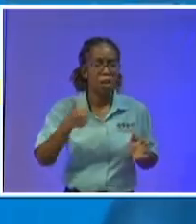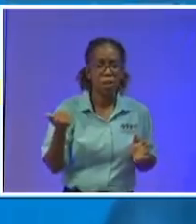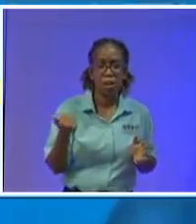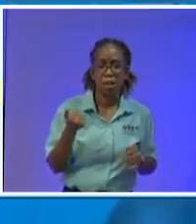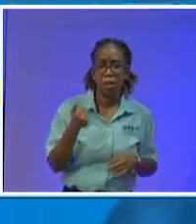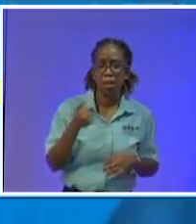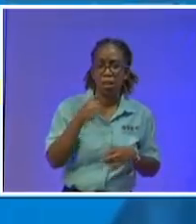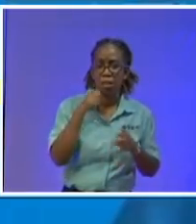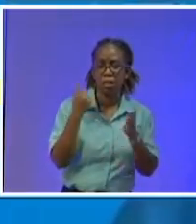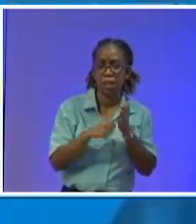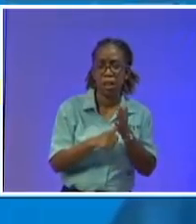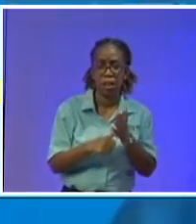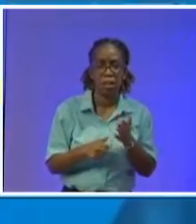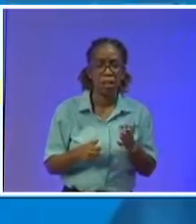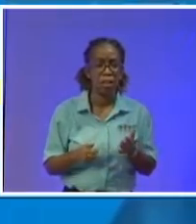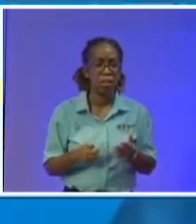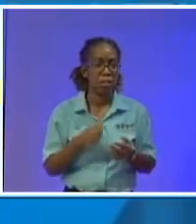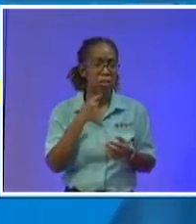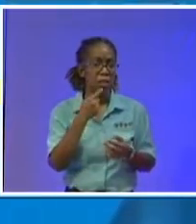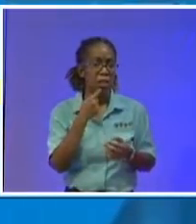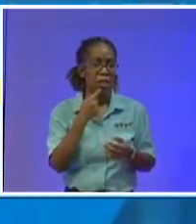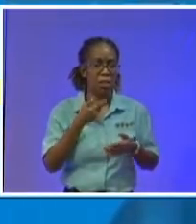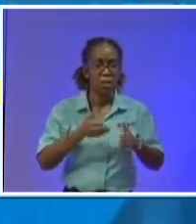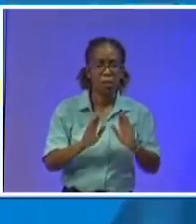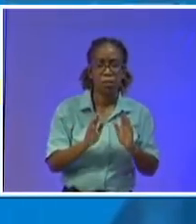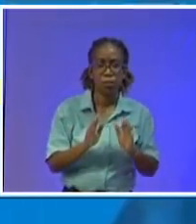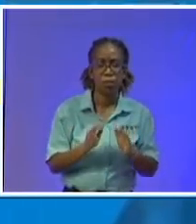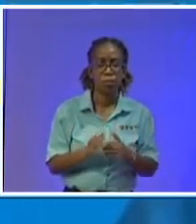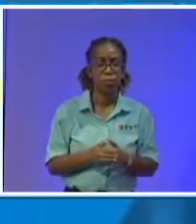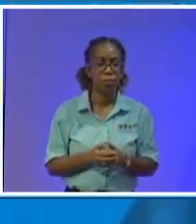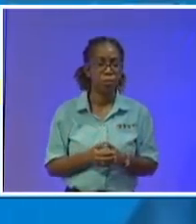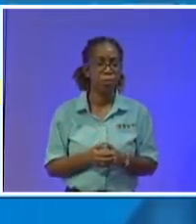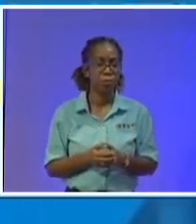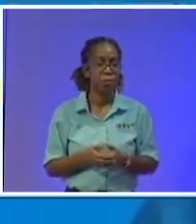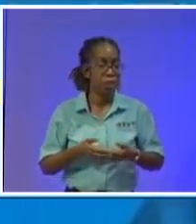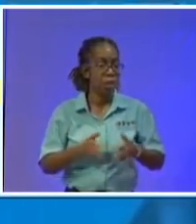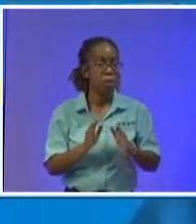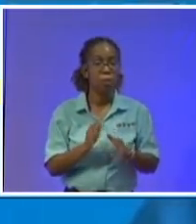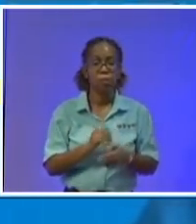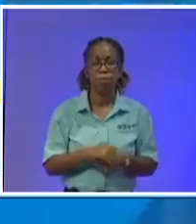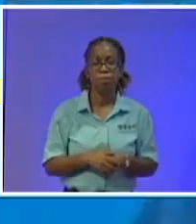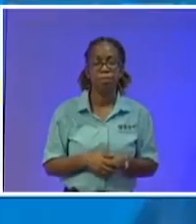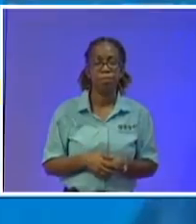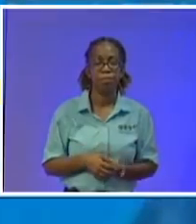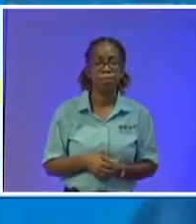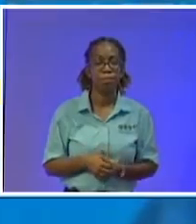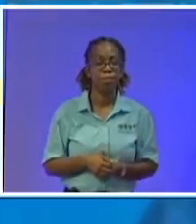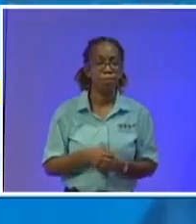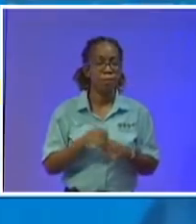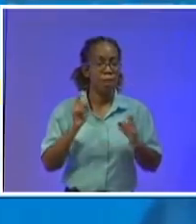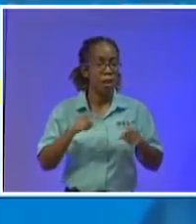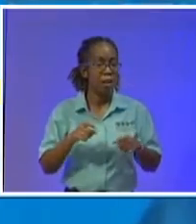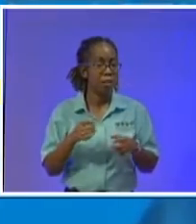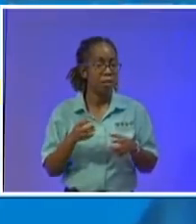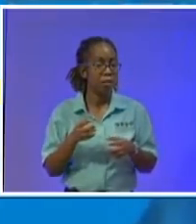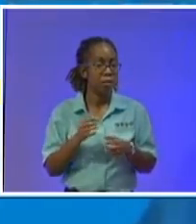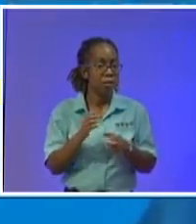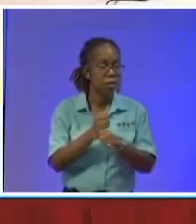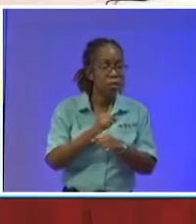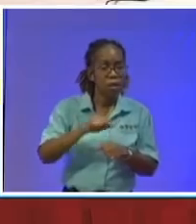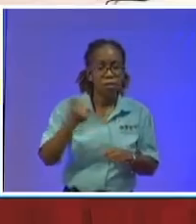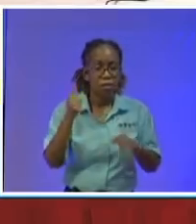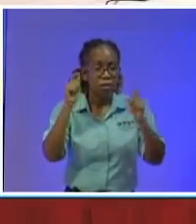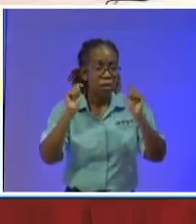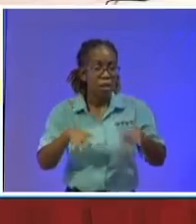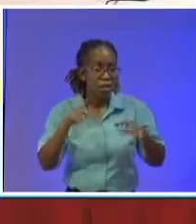that he has to take another test to confirm that he's negative? Prior, we'll go with the two questions, and then you'll